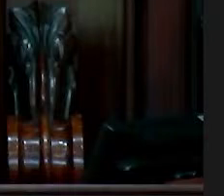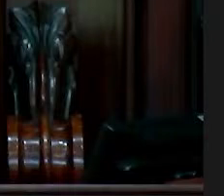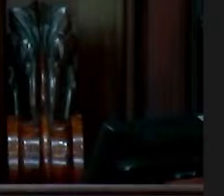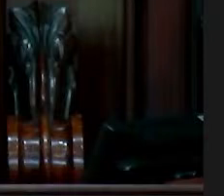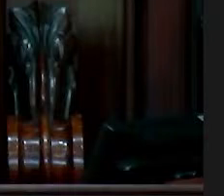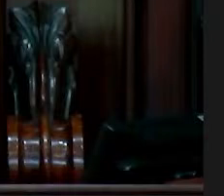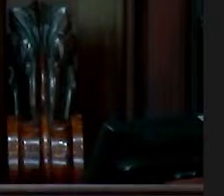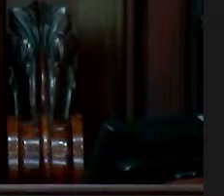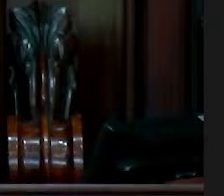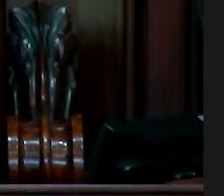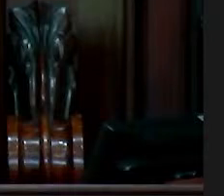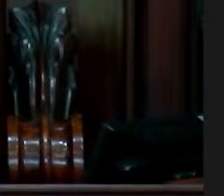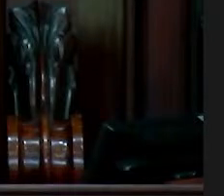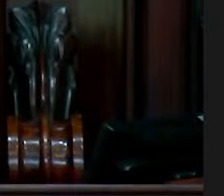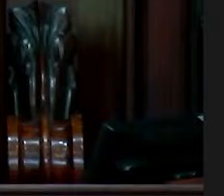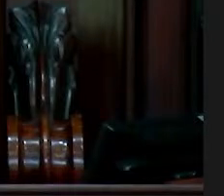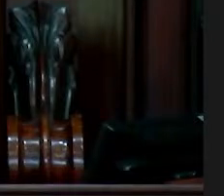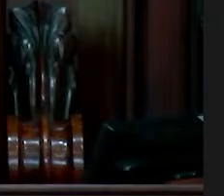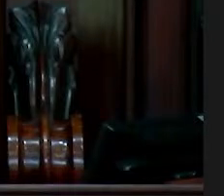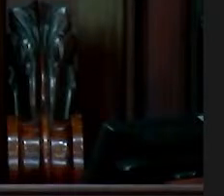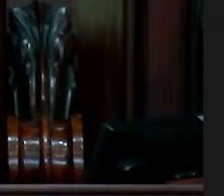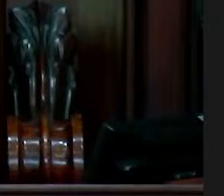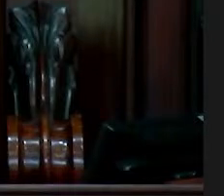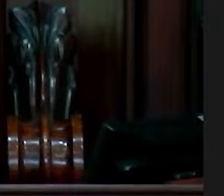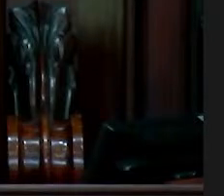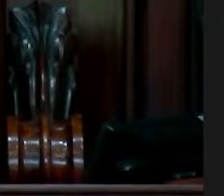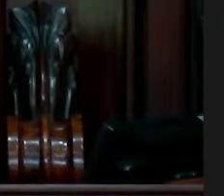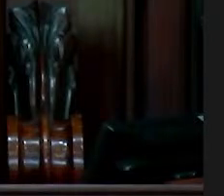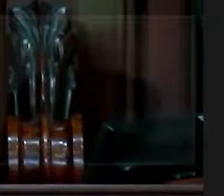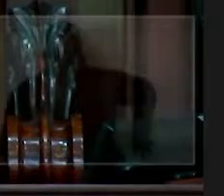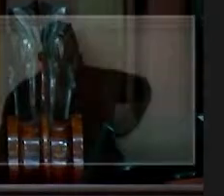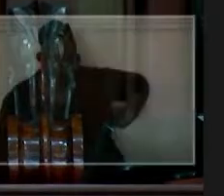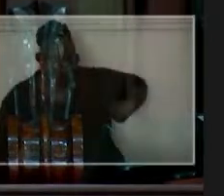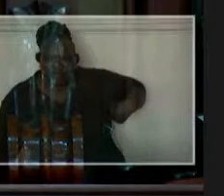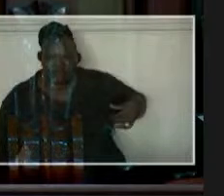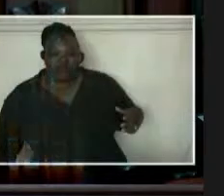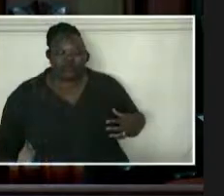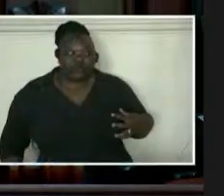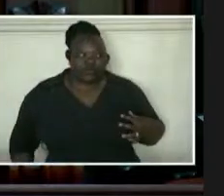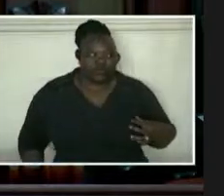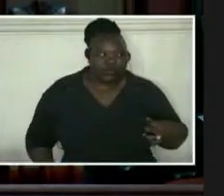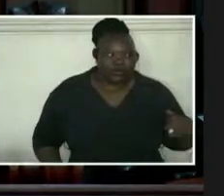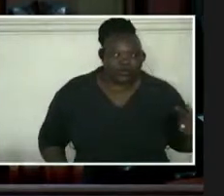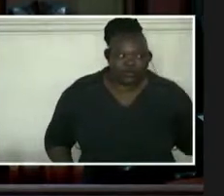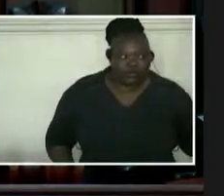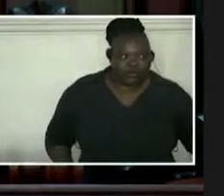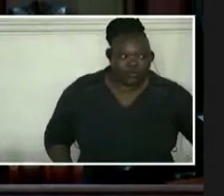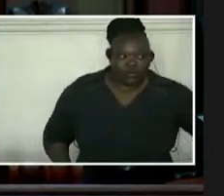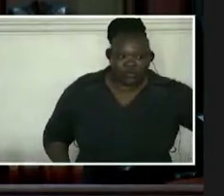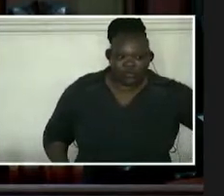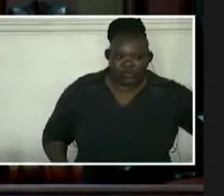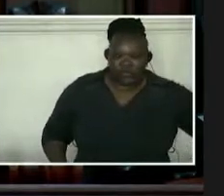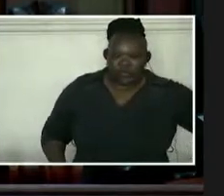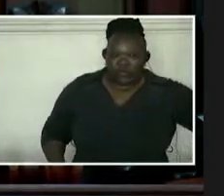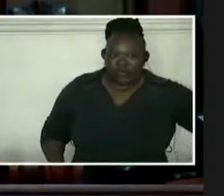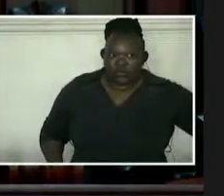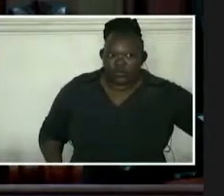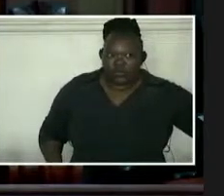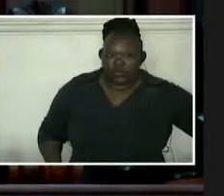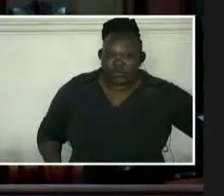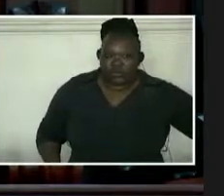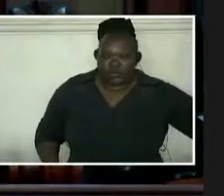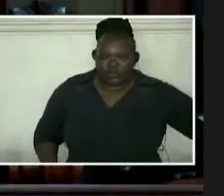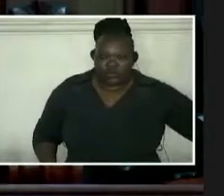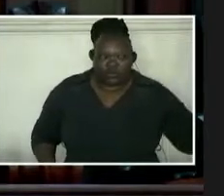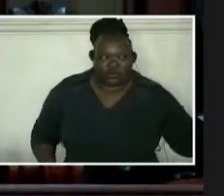of 2022 2023 of the portfolio commit on health has been tabled in terms of the rules